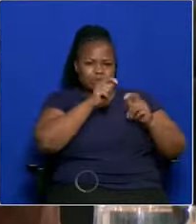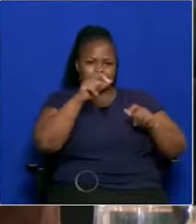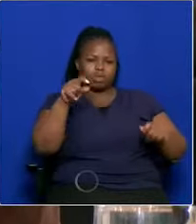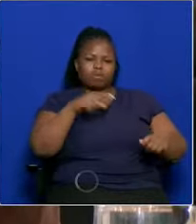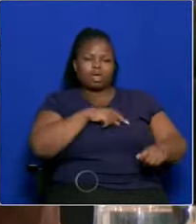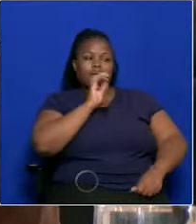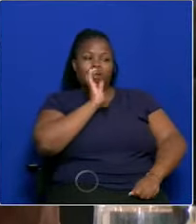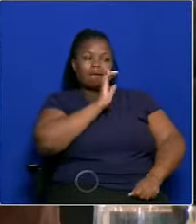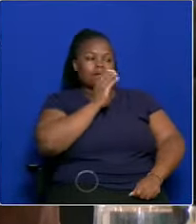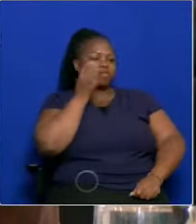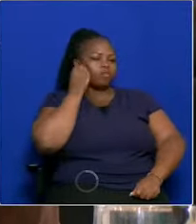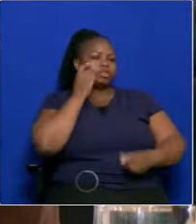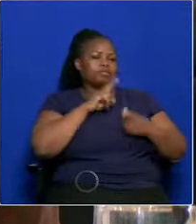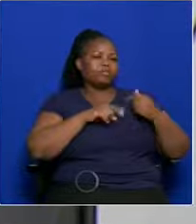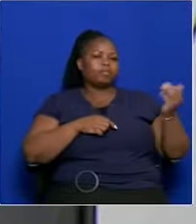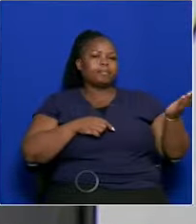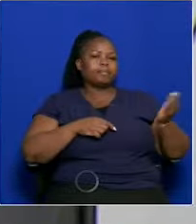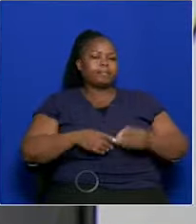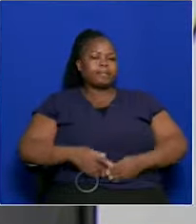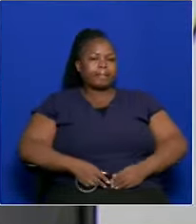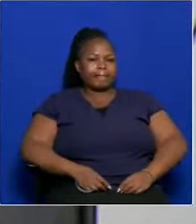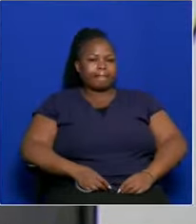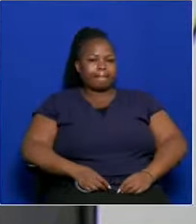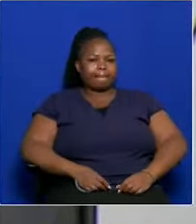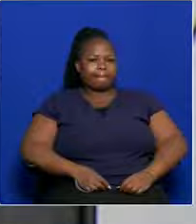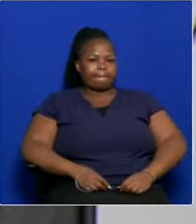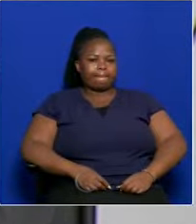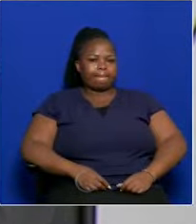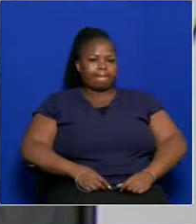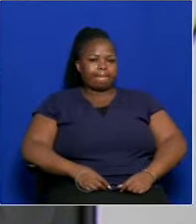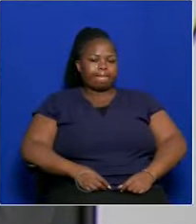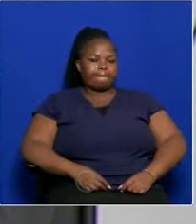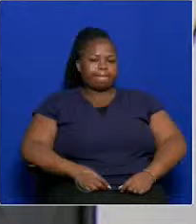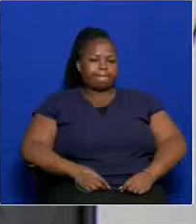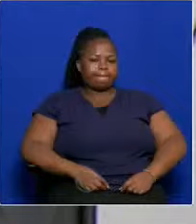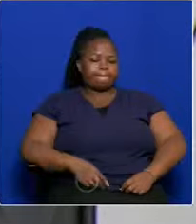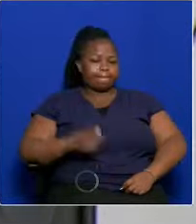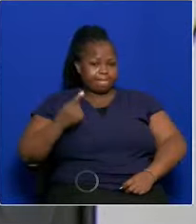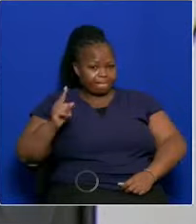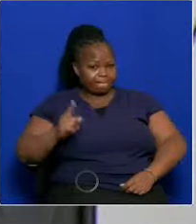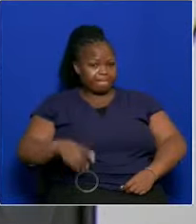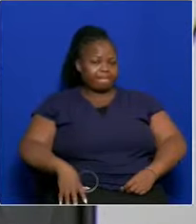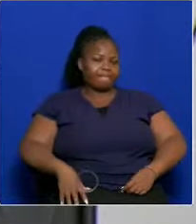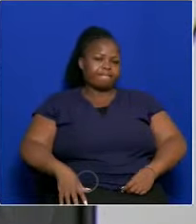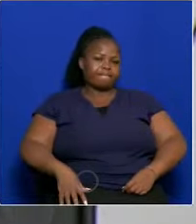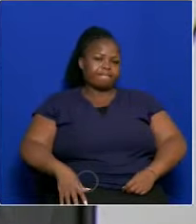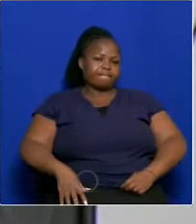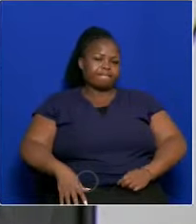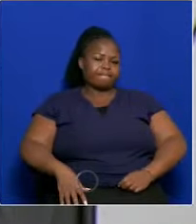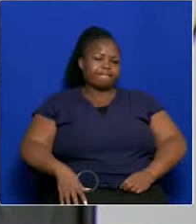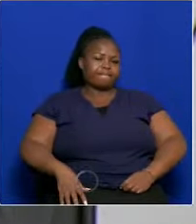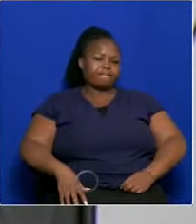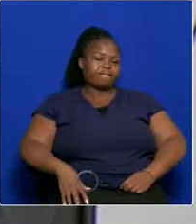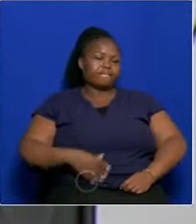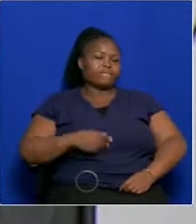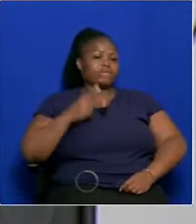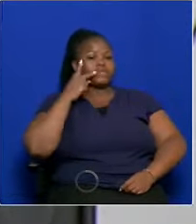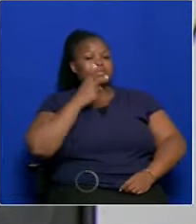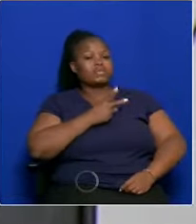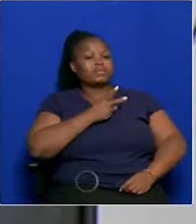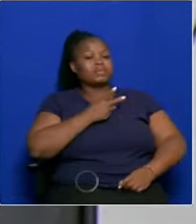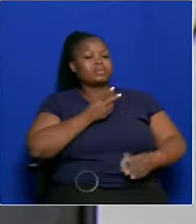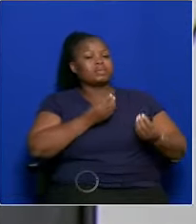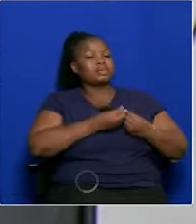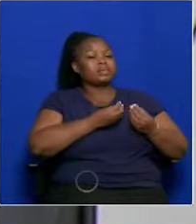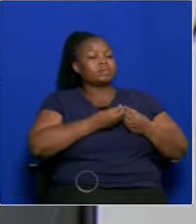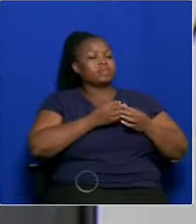him? Yeah, it's correct. If you see something linking to that particular